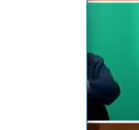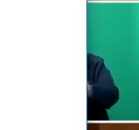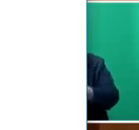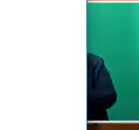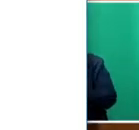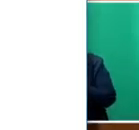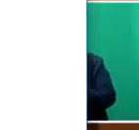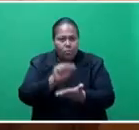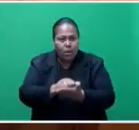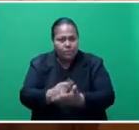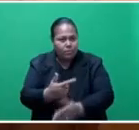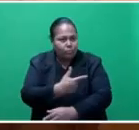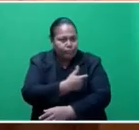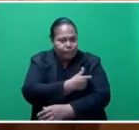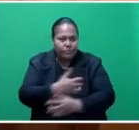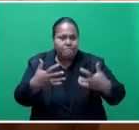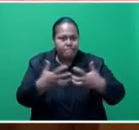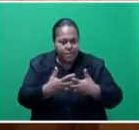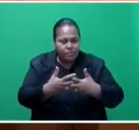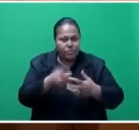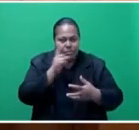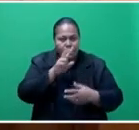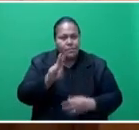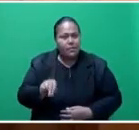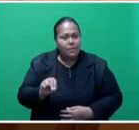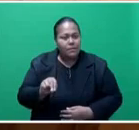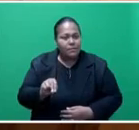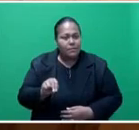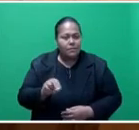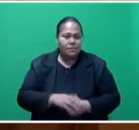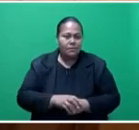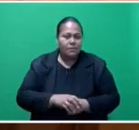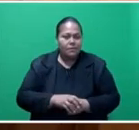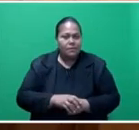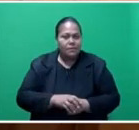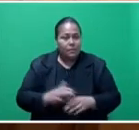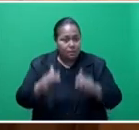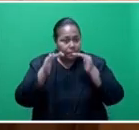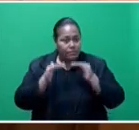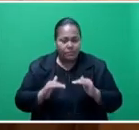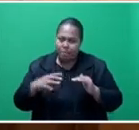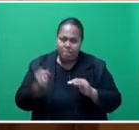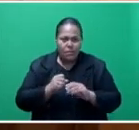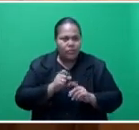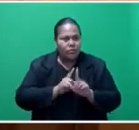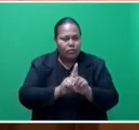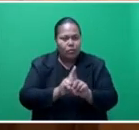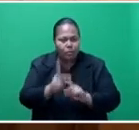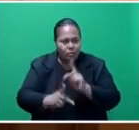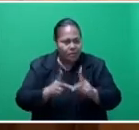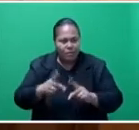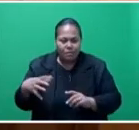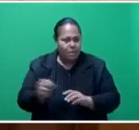and appropriate to the need of our people. And lastly, the tender process must be followed, and we should learn from the COP23 which was given to COVIS.